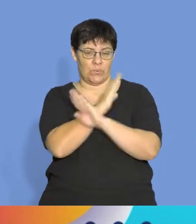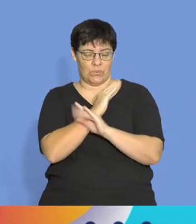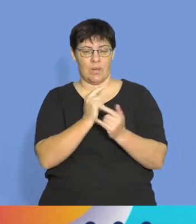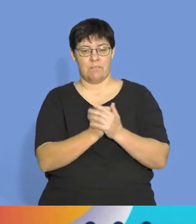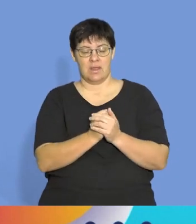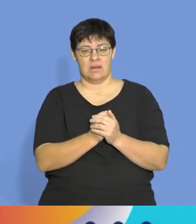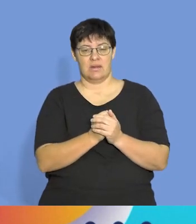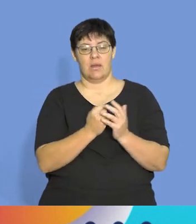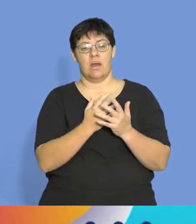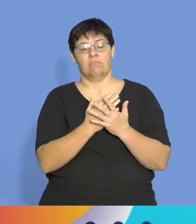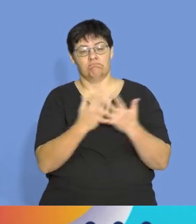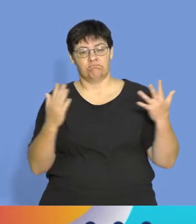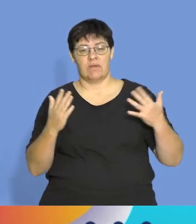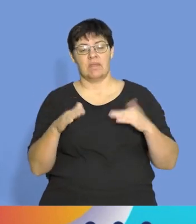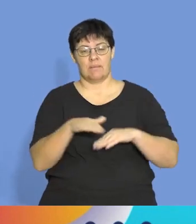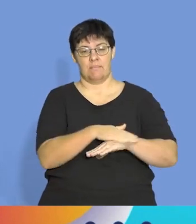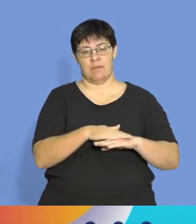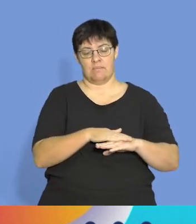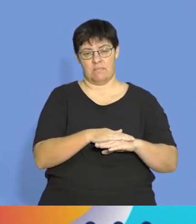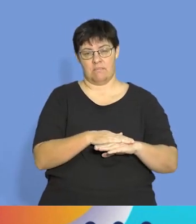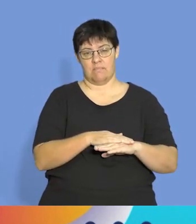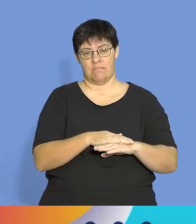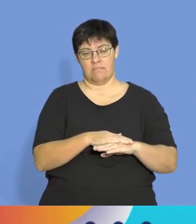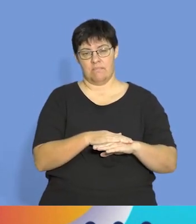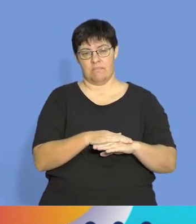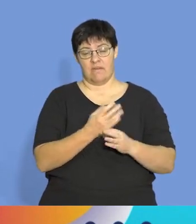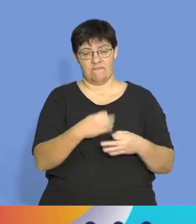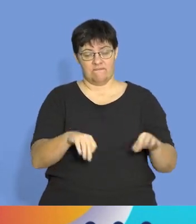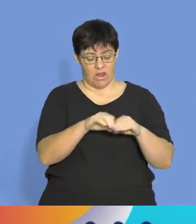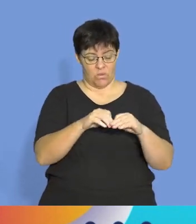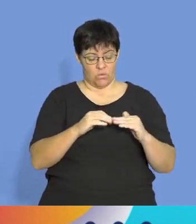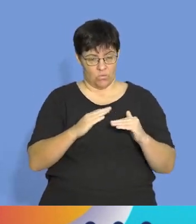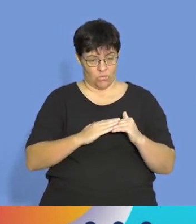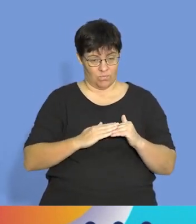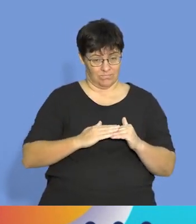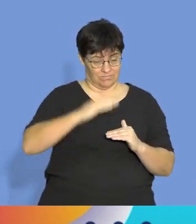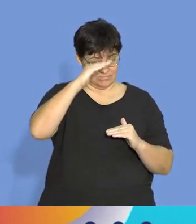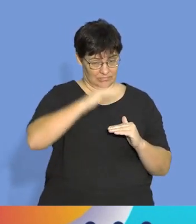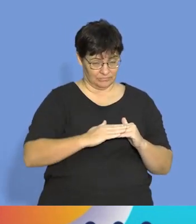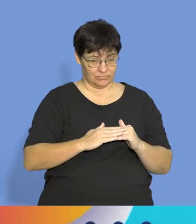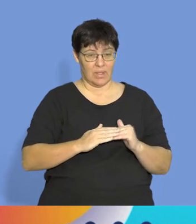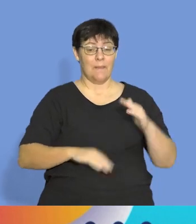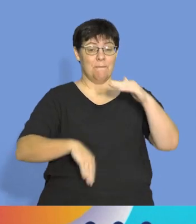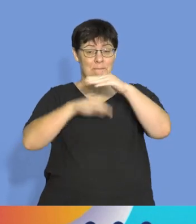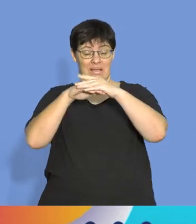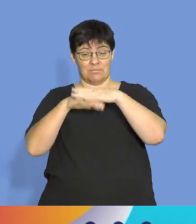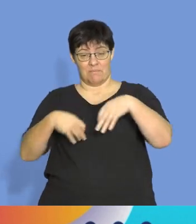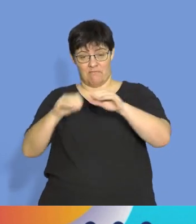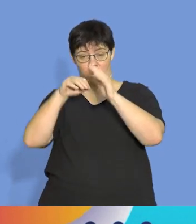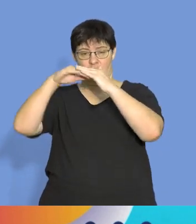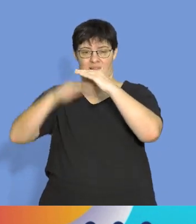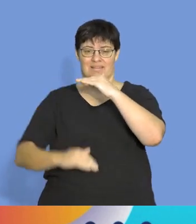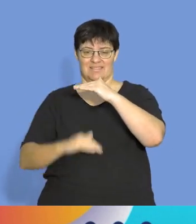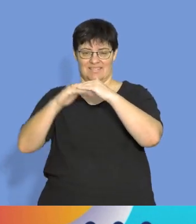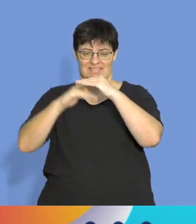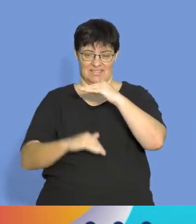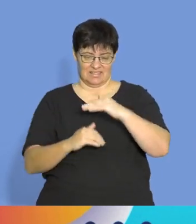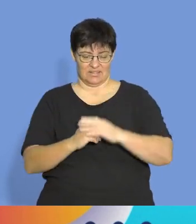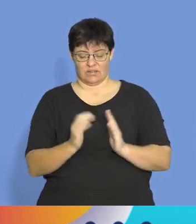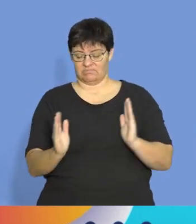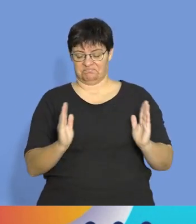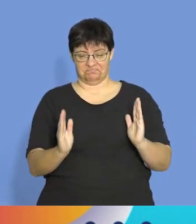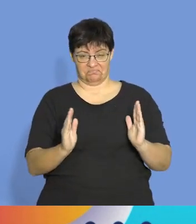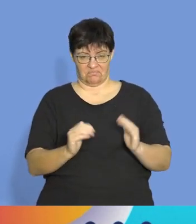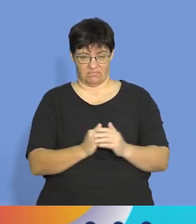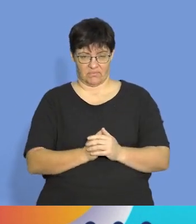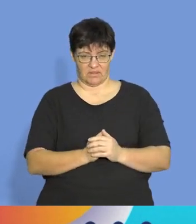it's greater than the minimum value and less than the maximum value. So that's how you then look at the difference between